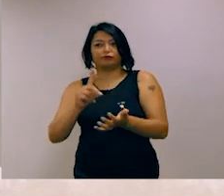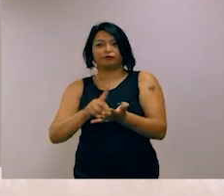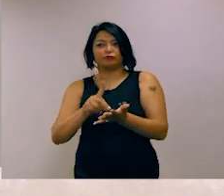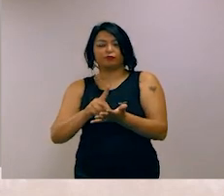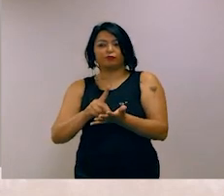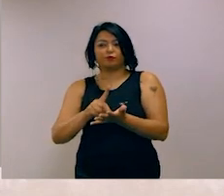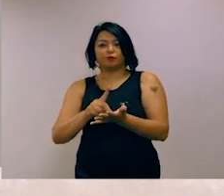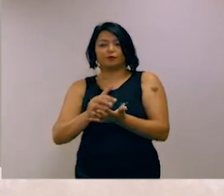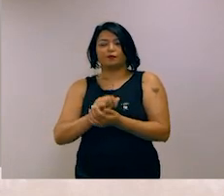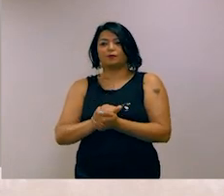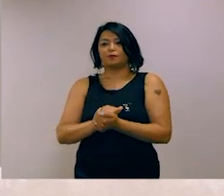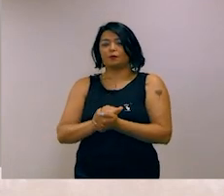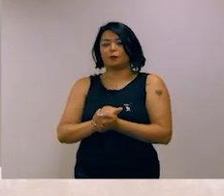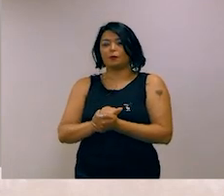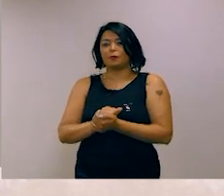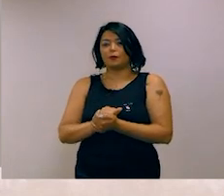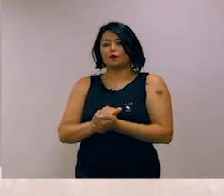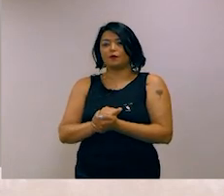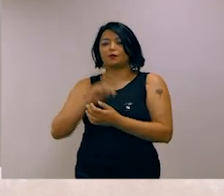the results of these two,